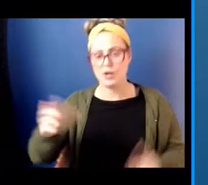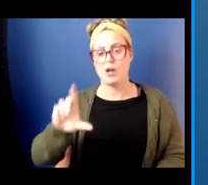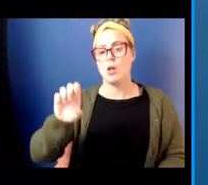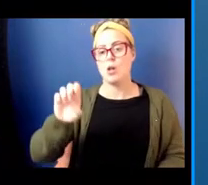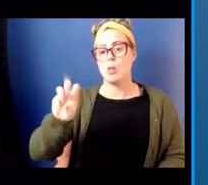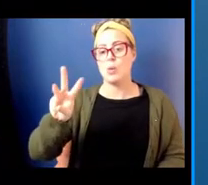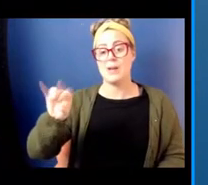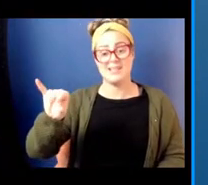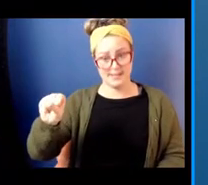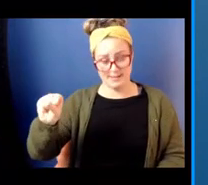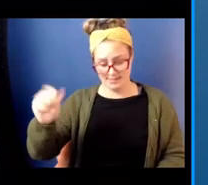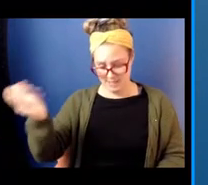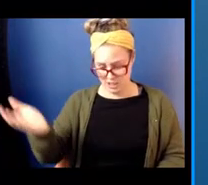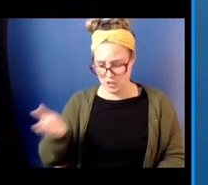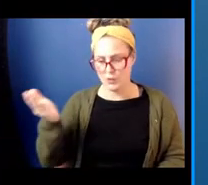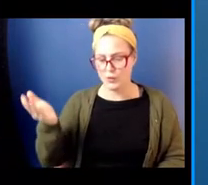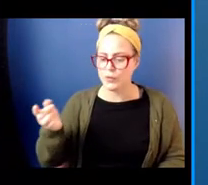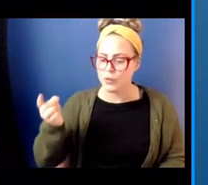MS mcgarrick